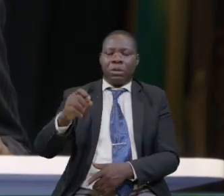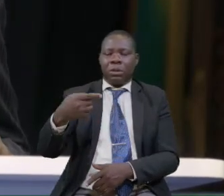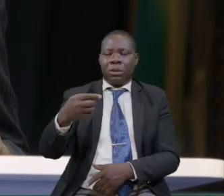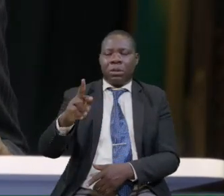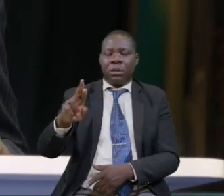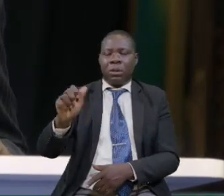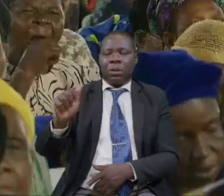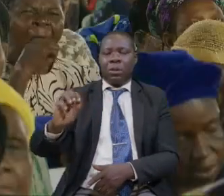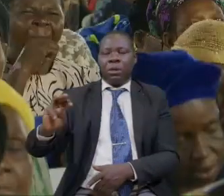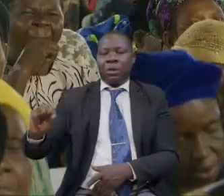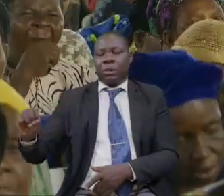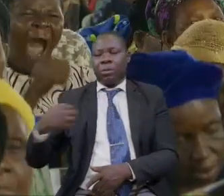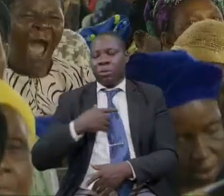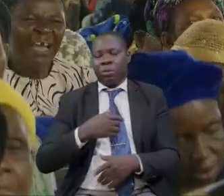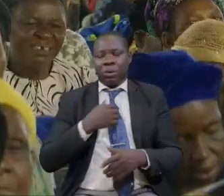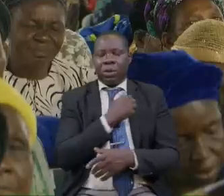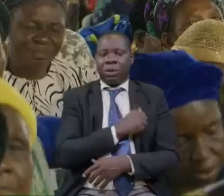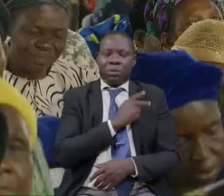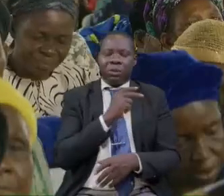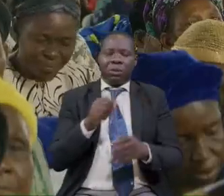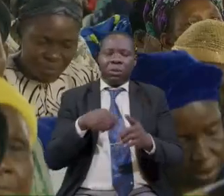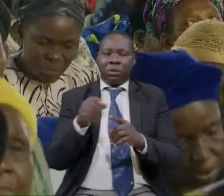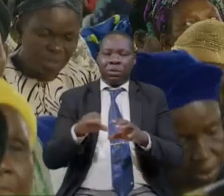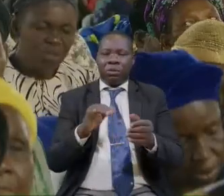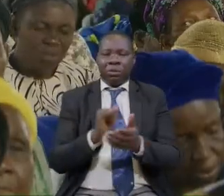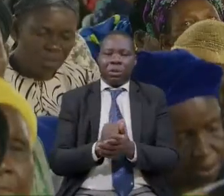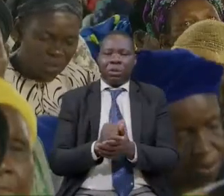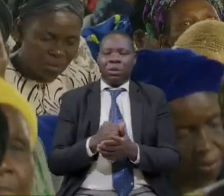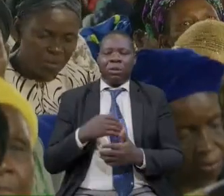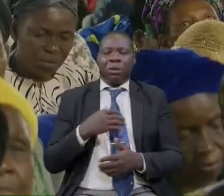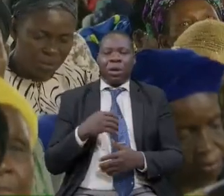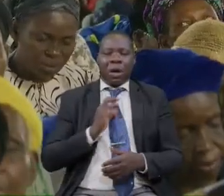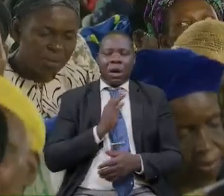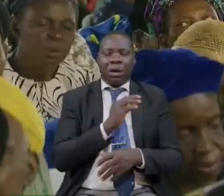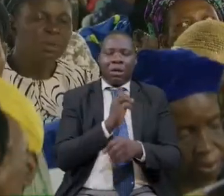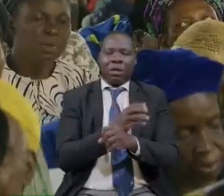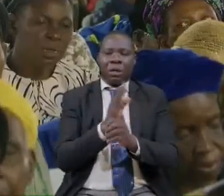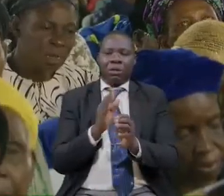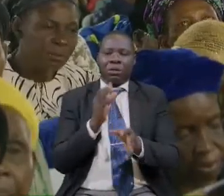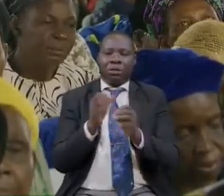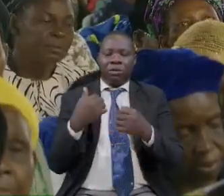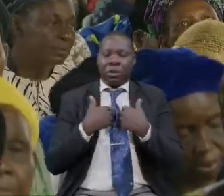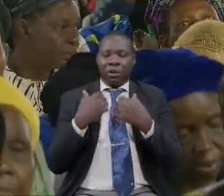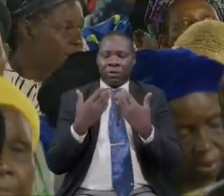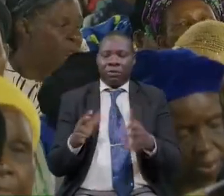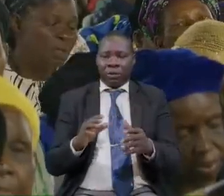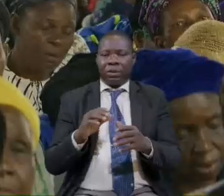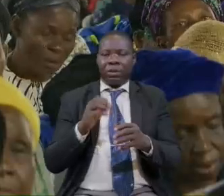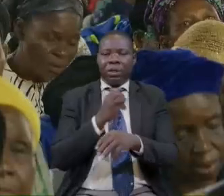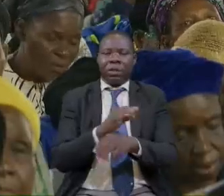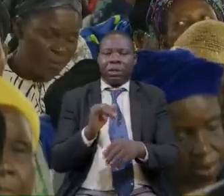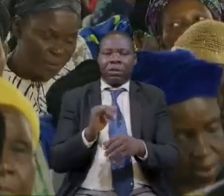Please cancel us. If you have finished canceling where you are, can you just indicate?